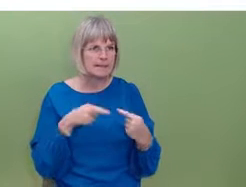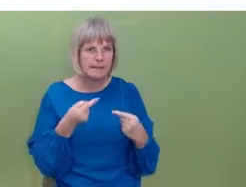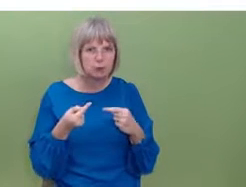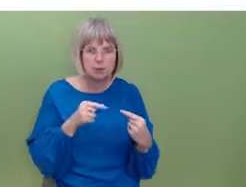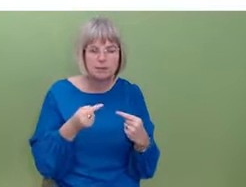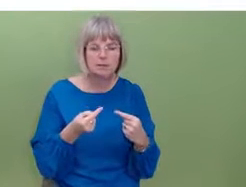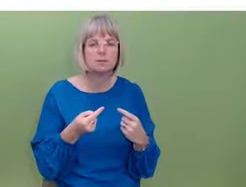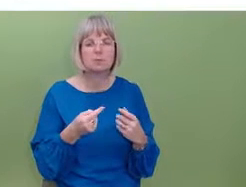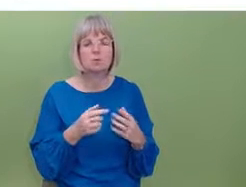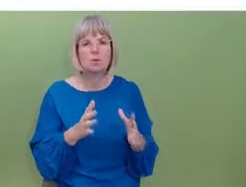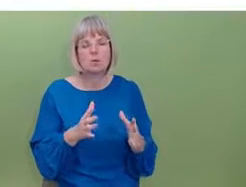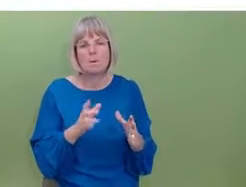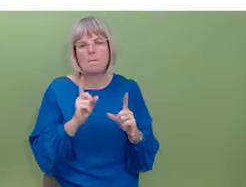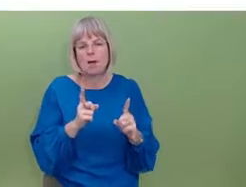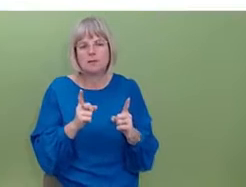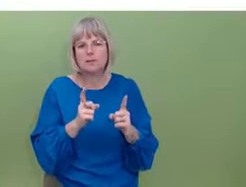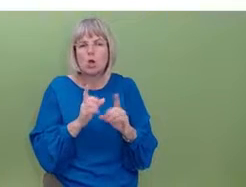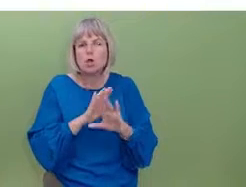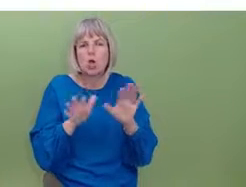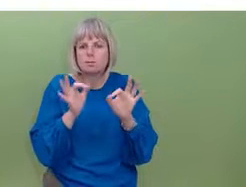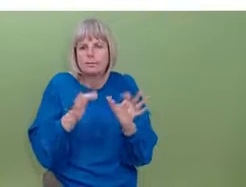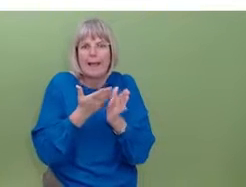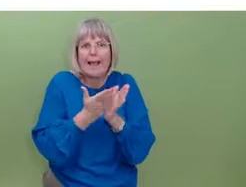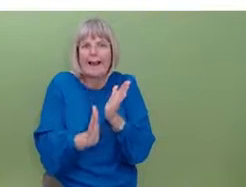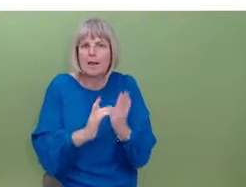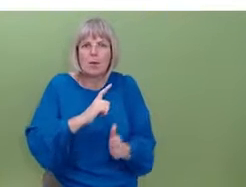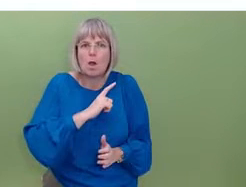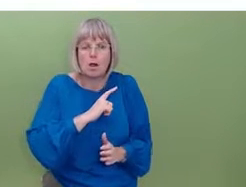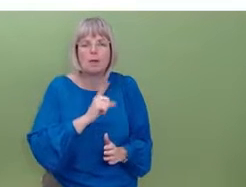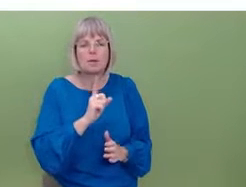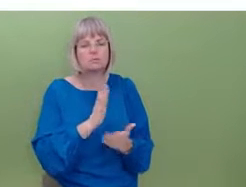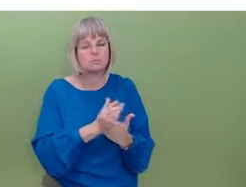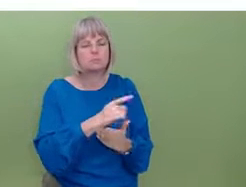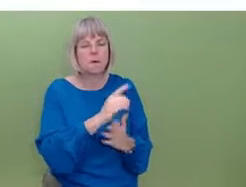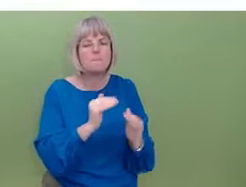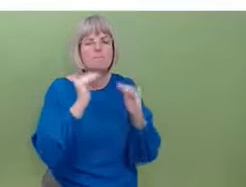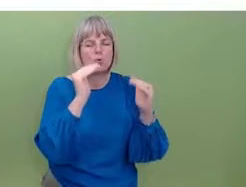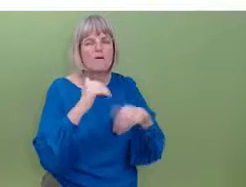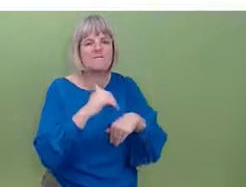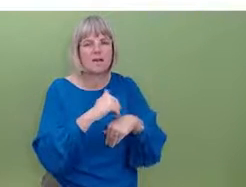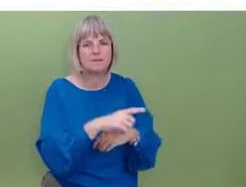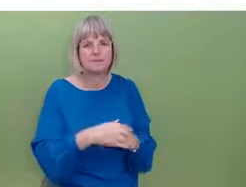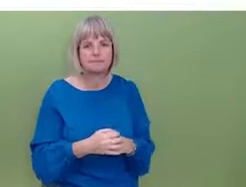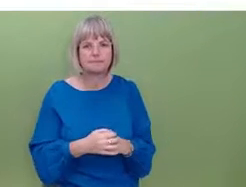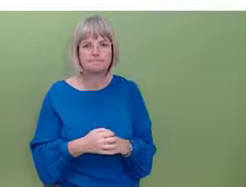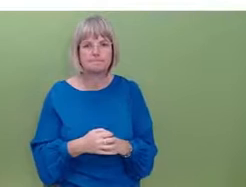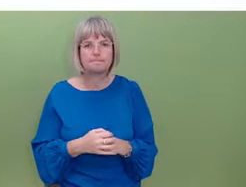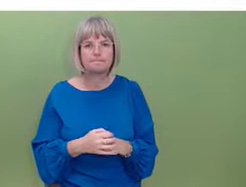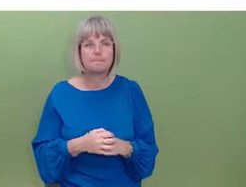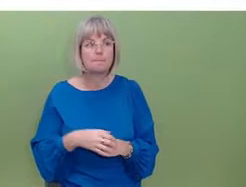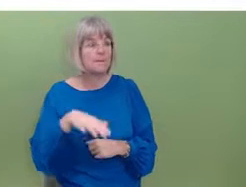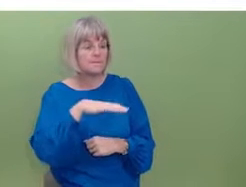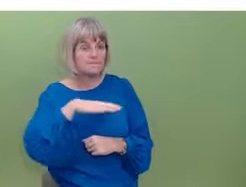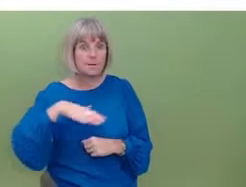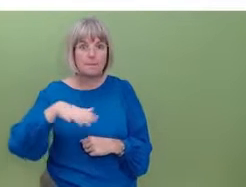perhaps why it's happening. Family relationships turn out to be quite an